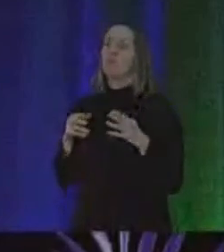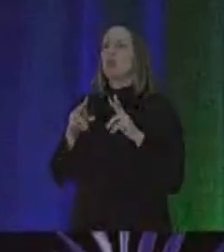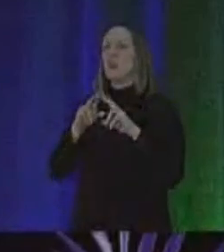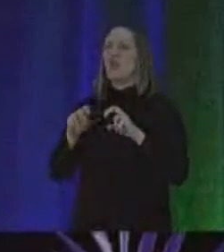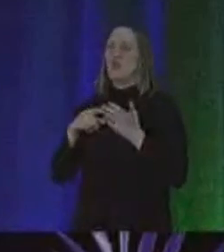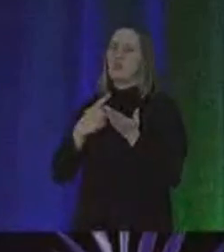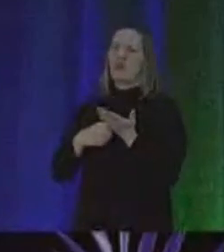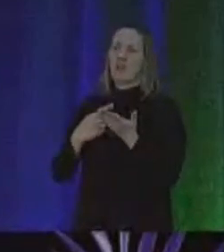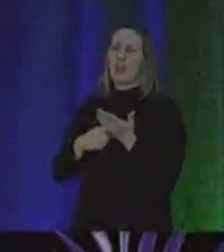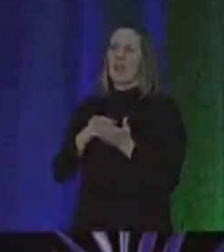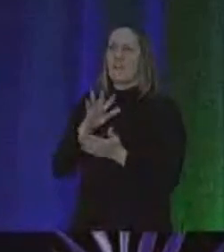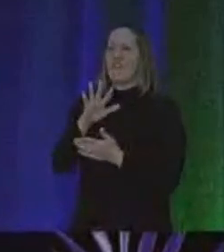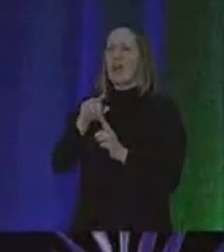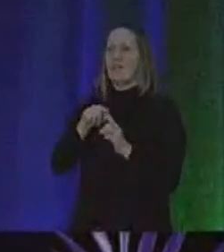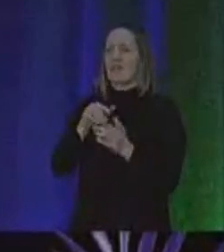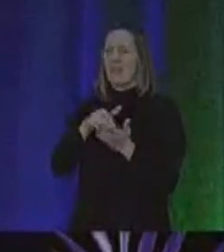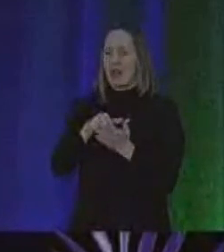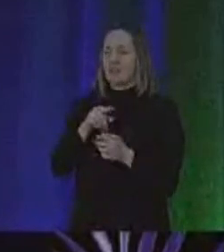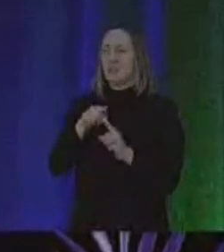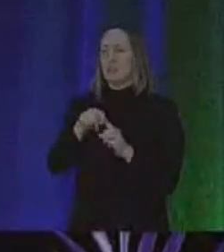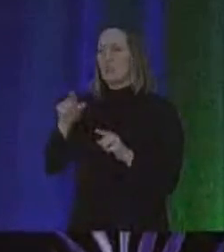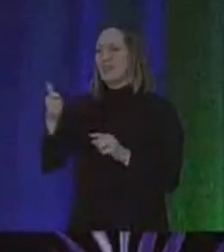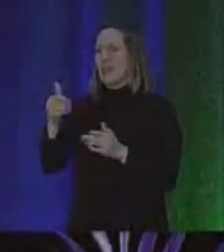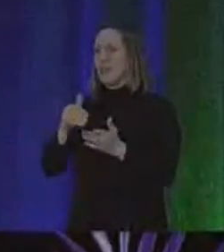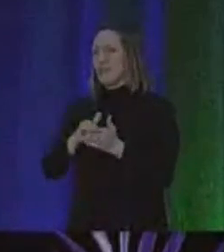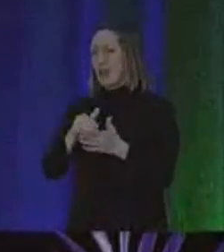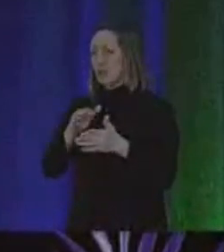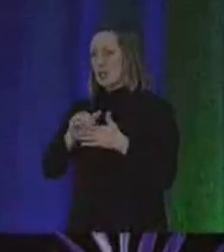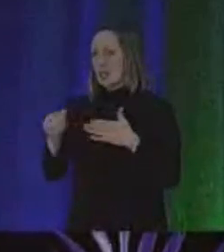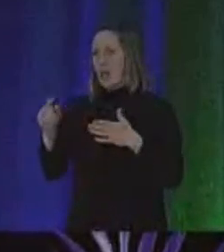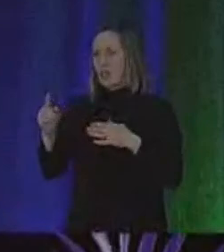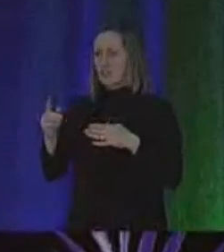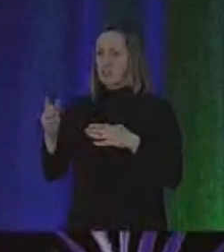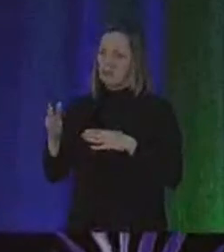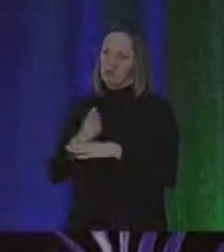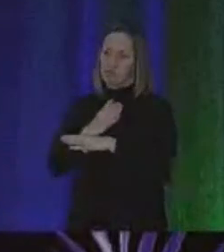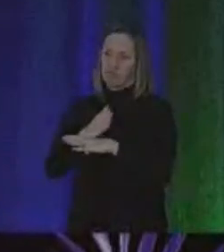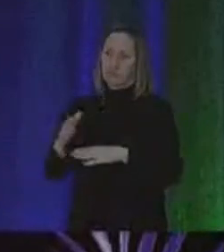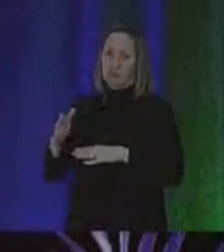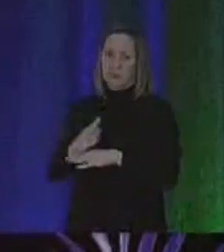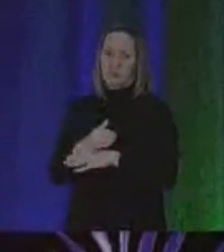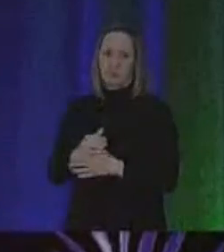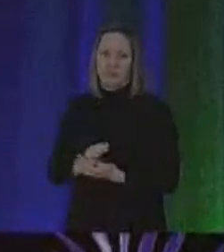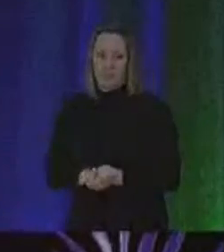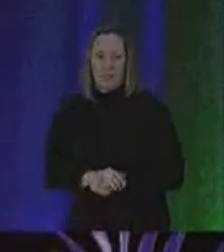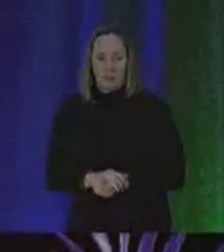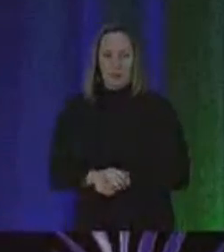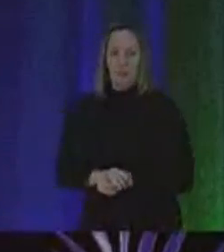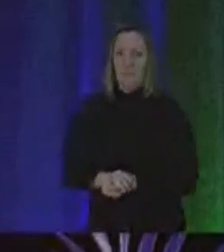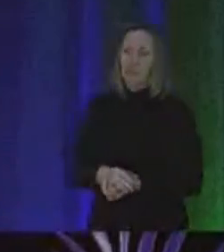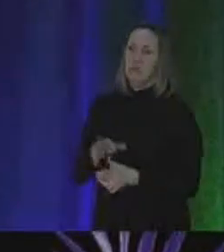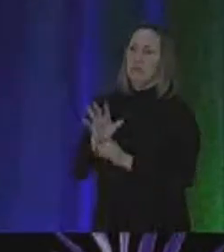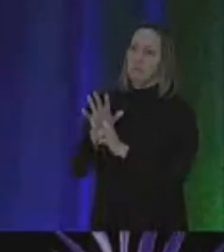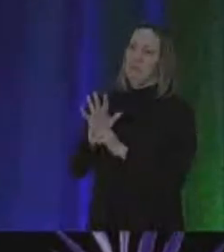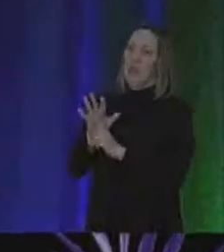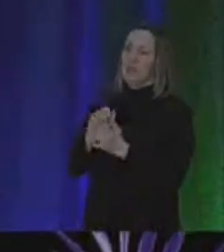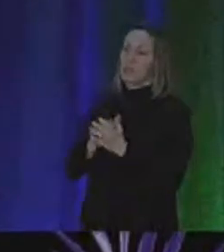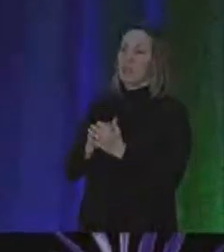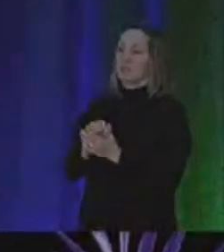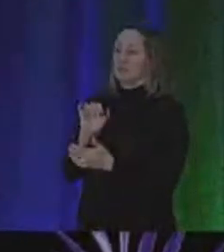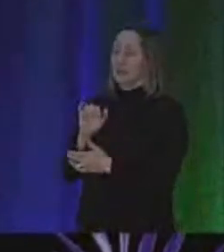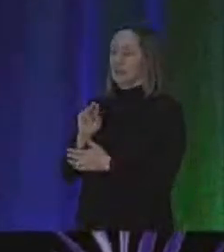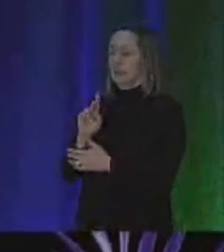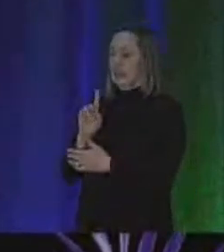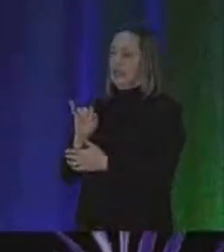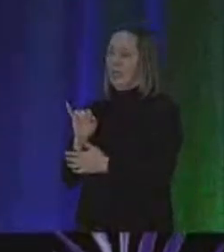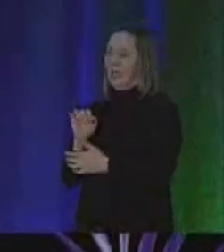to $10,000 MRR, monthly recurring revenue. And this is popular in sort of the indie hacker